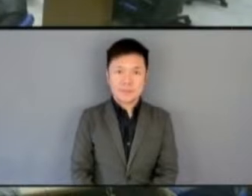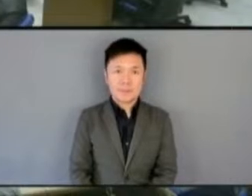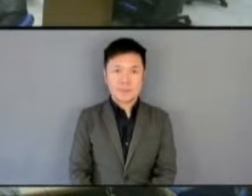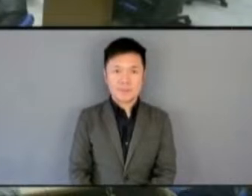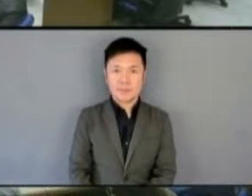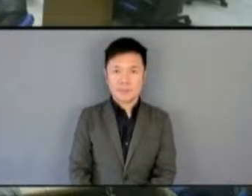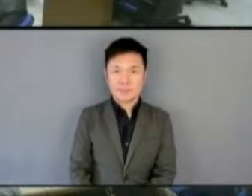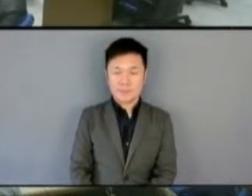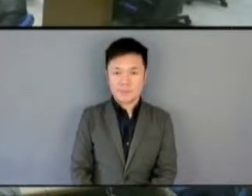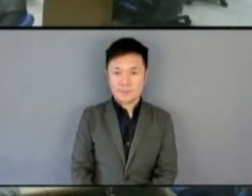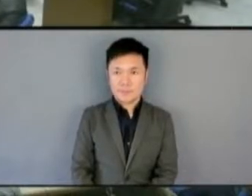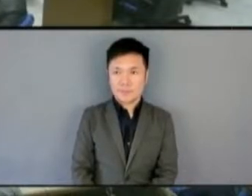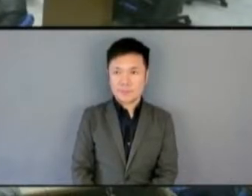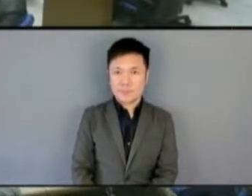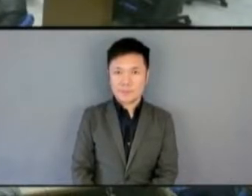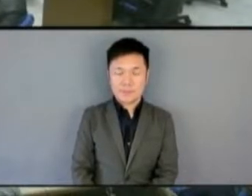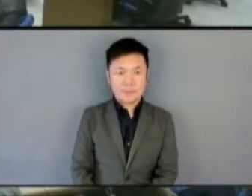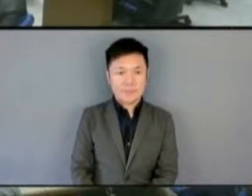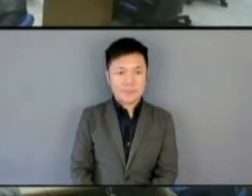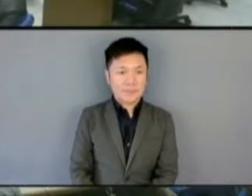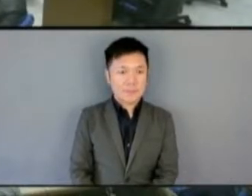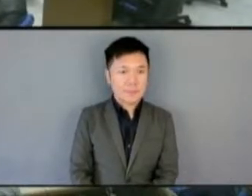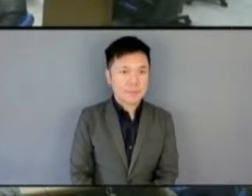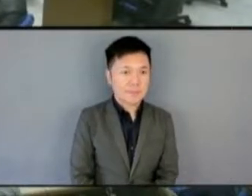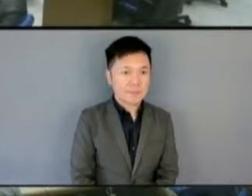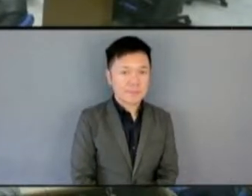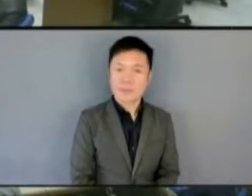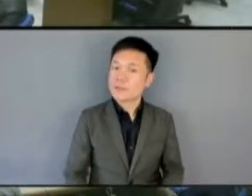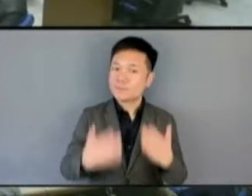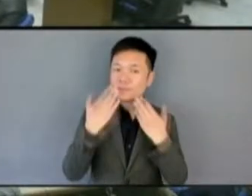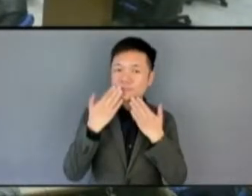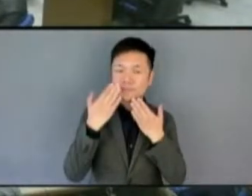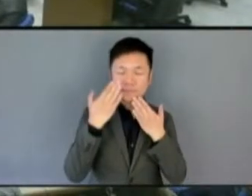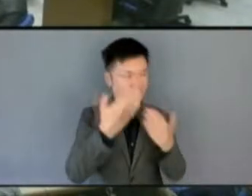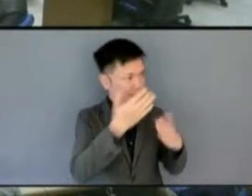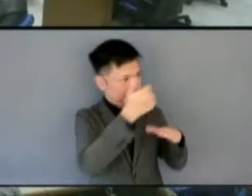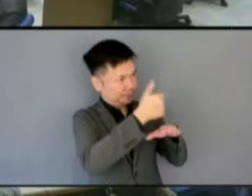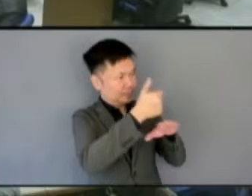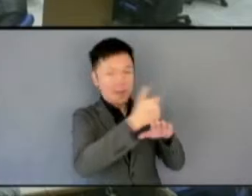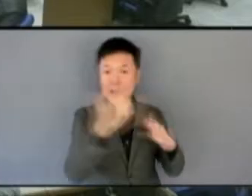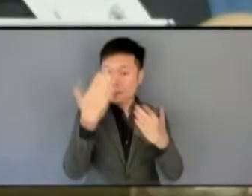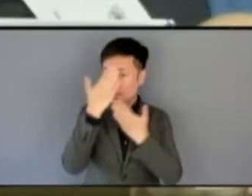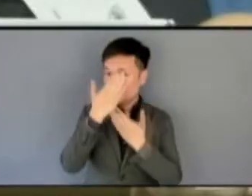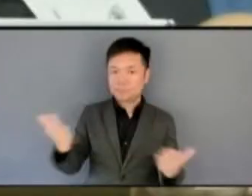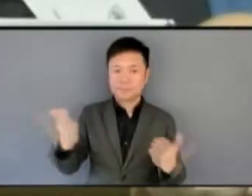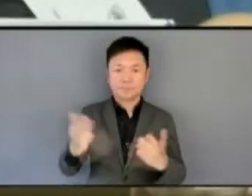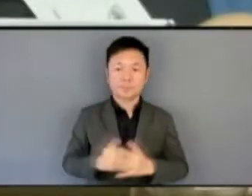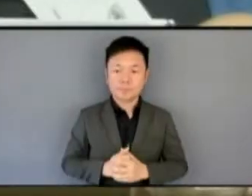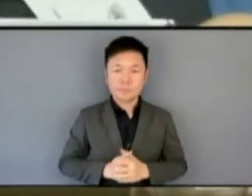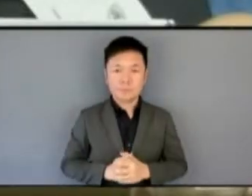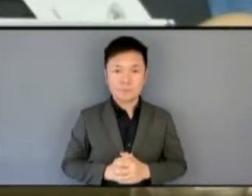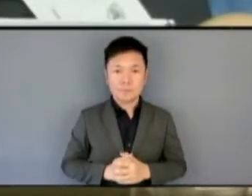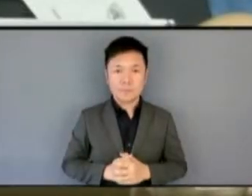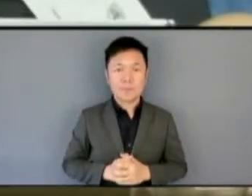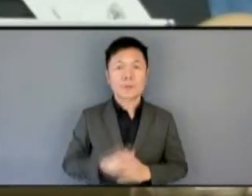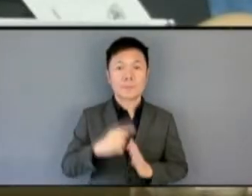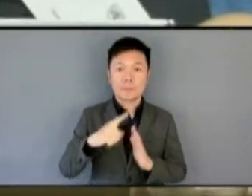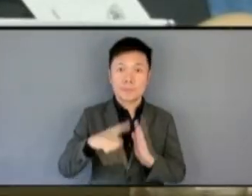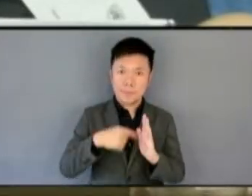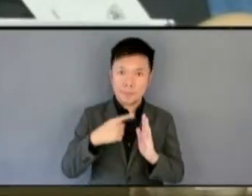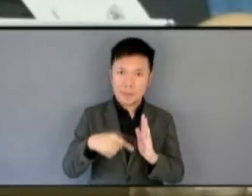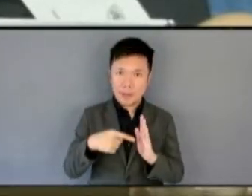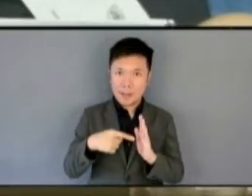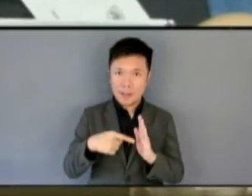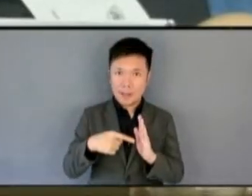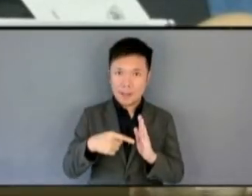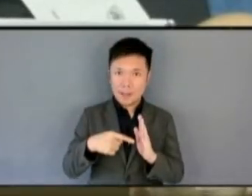Thank you, Honorable Chair, distinguished delegations, ladies and gentlemen. Sri Lanka is an island